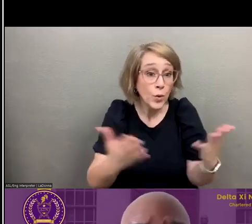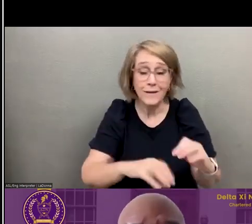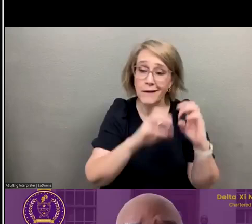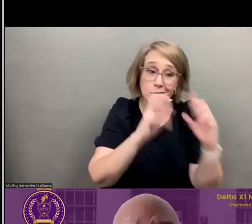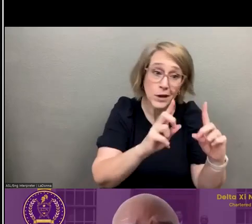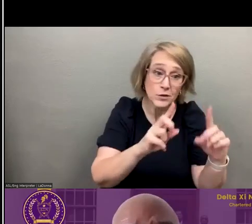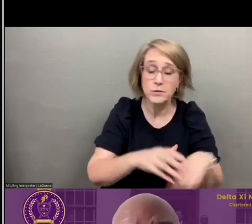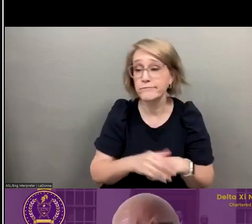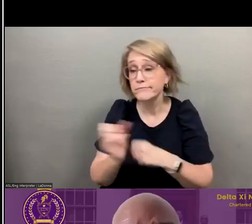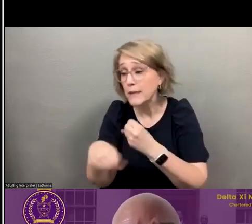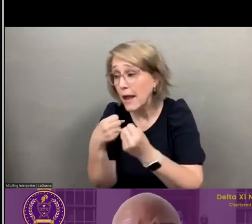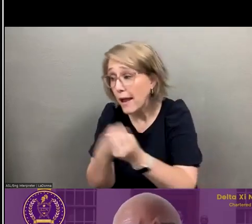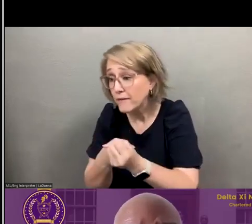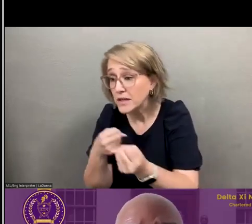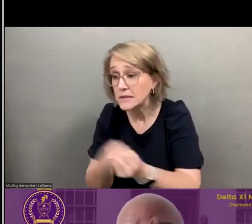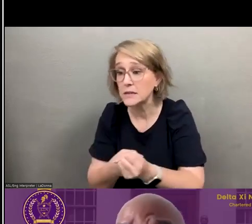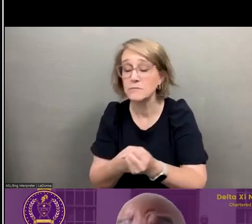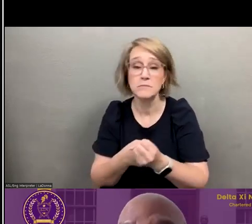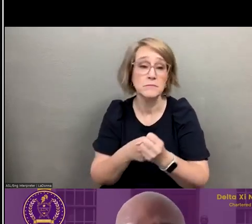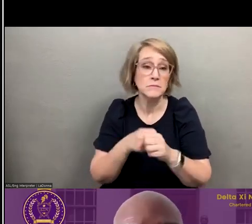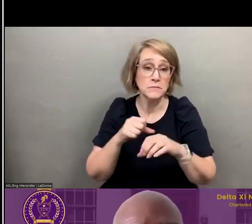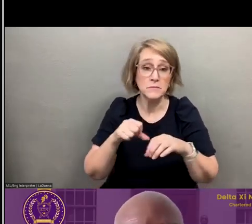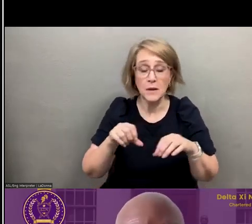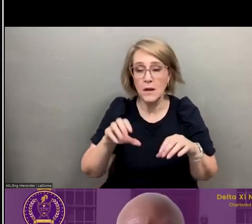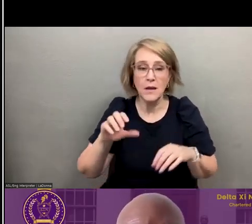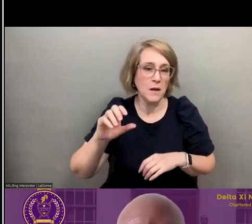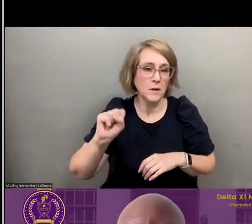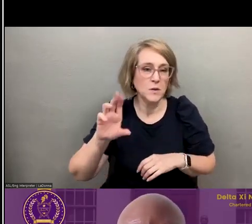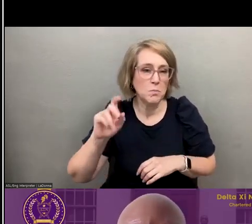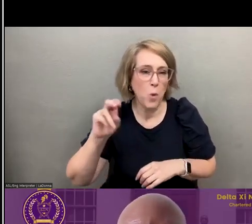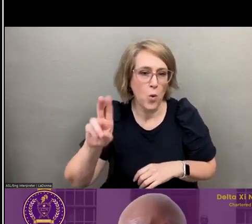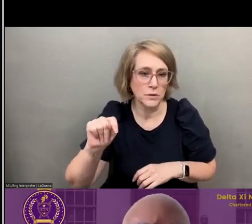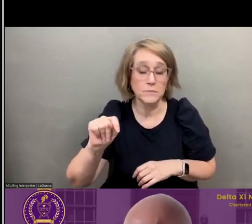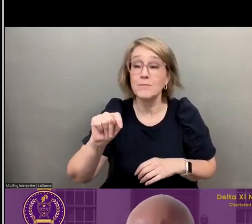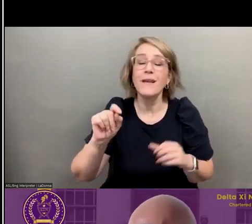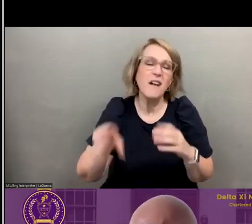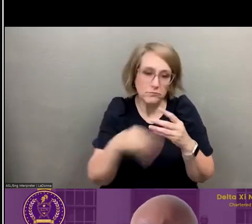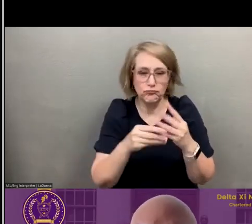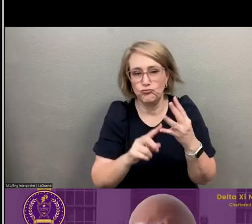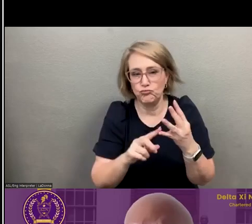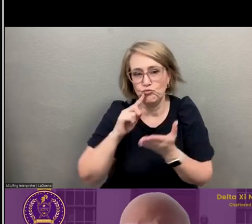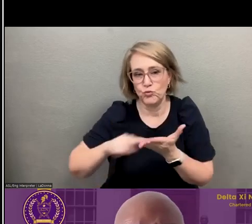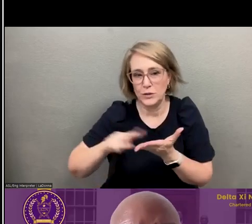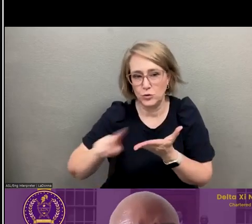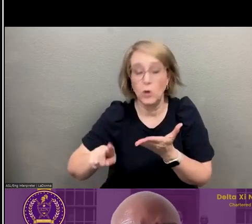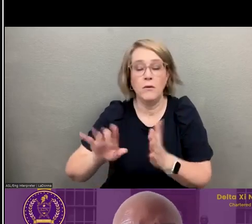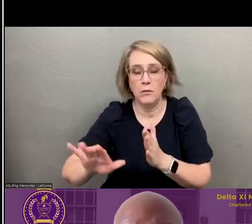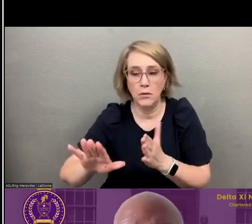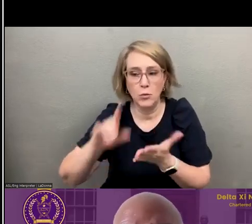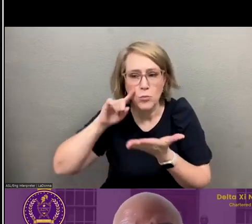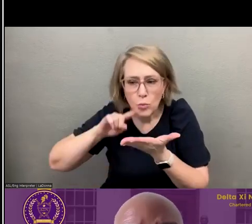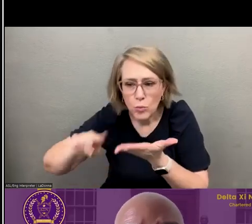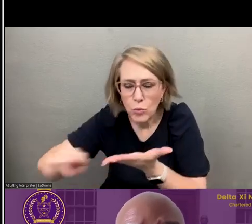support, and then we also like to follow it with some research. And so in leading that with research, one of our newest